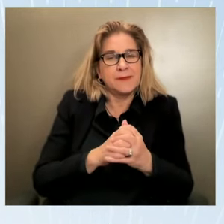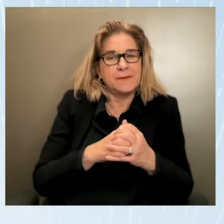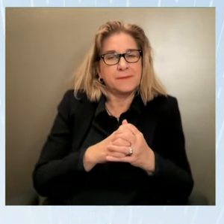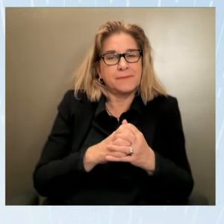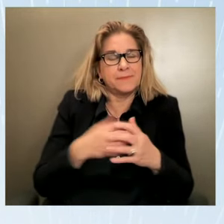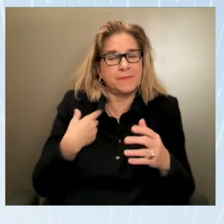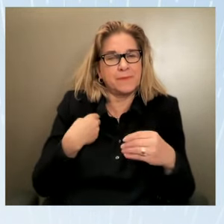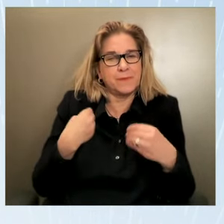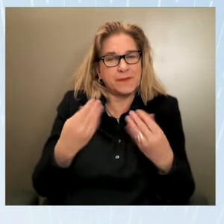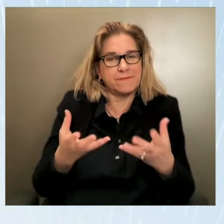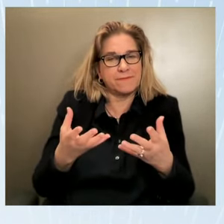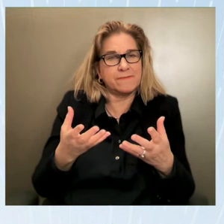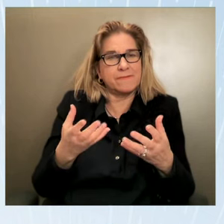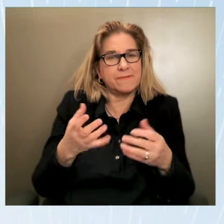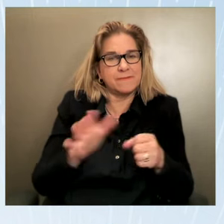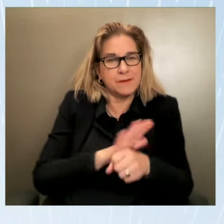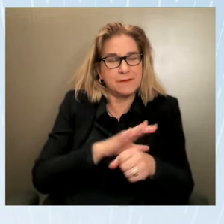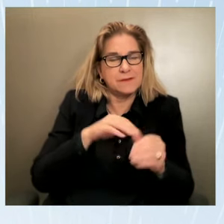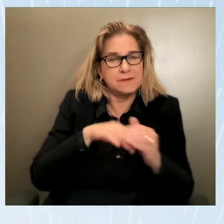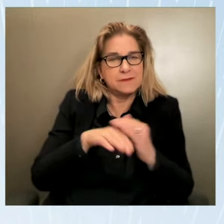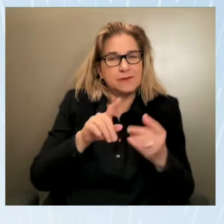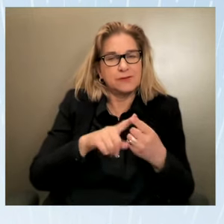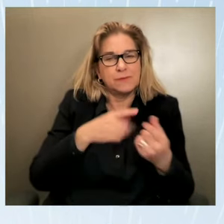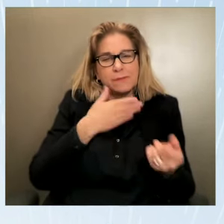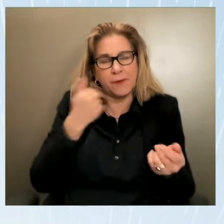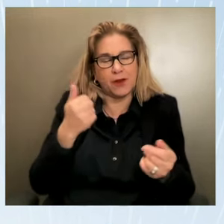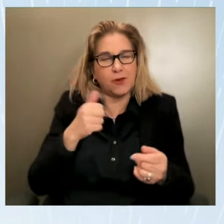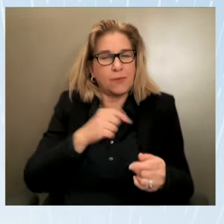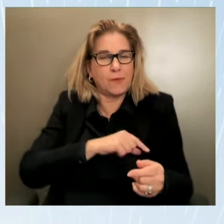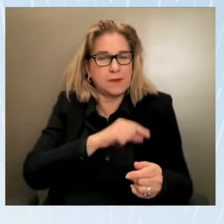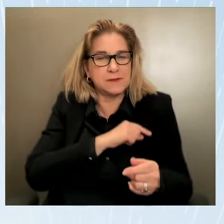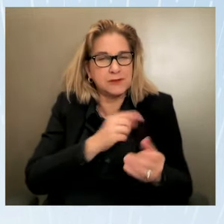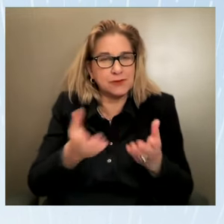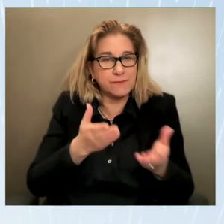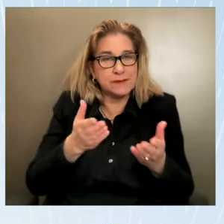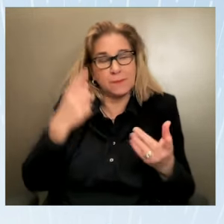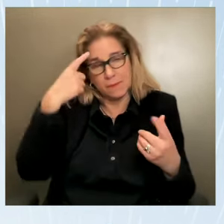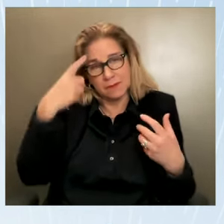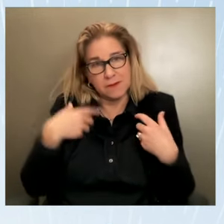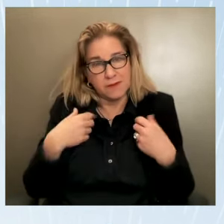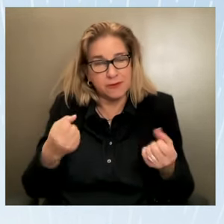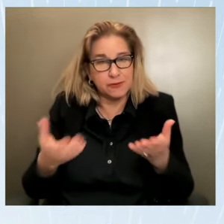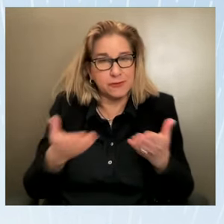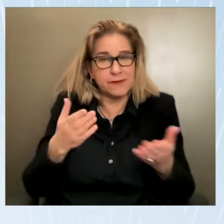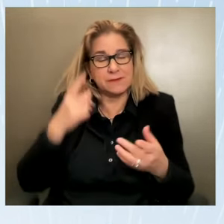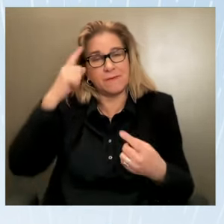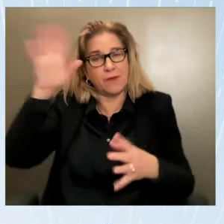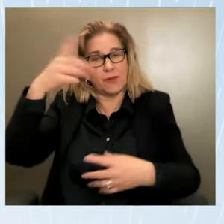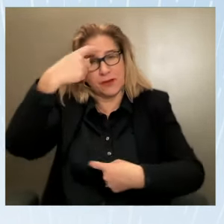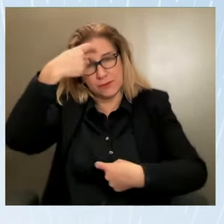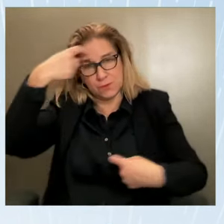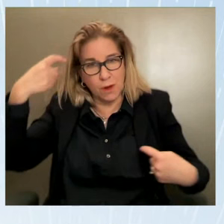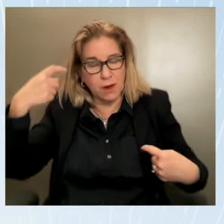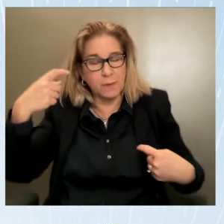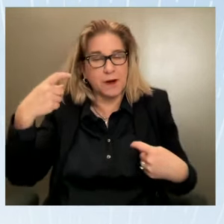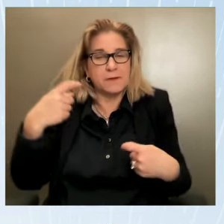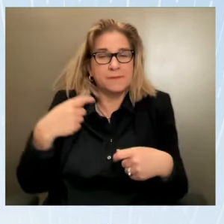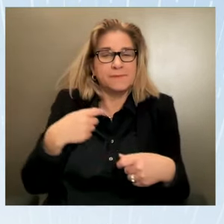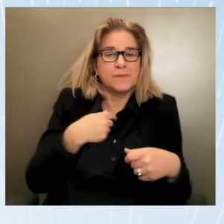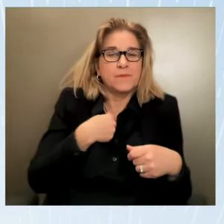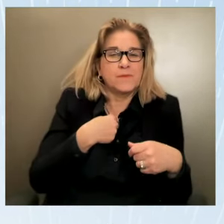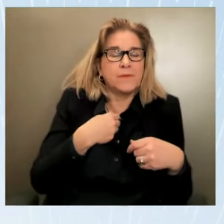services, safeguarding against human trafficking in our supply chains, and ensuring that the people whose lives are most affected